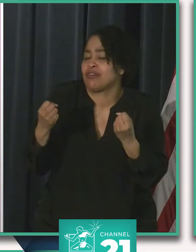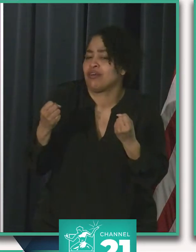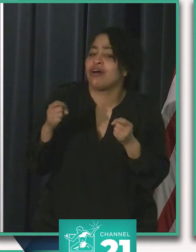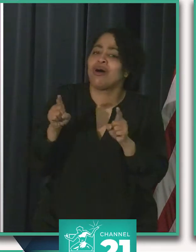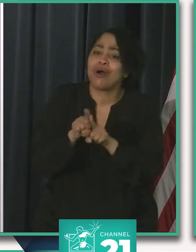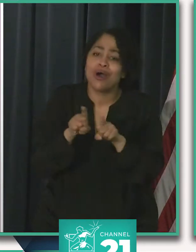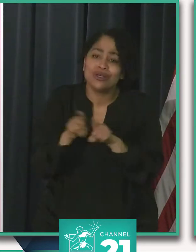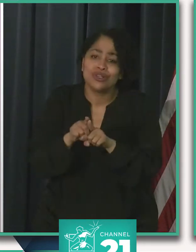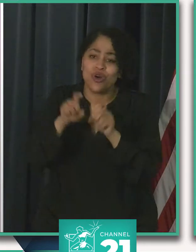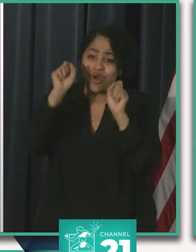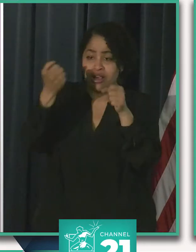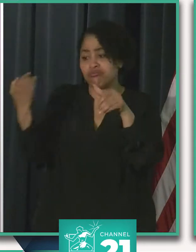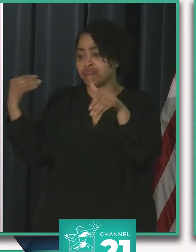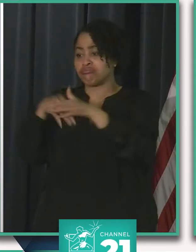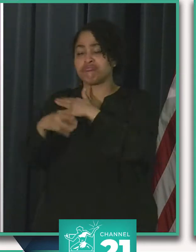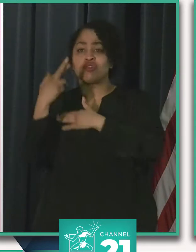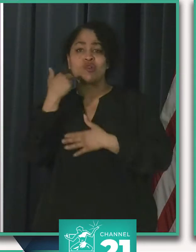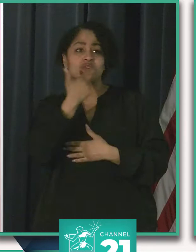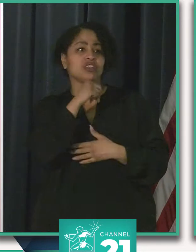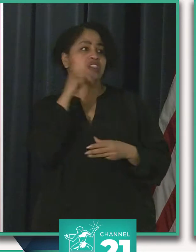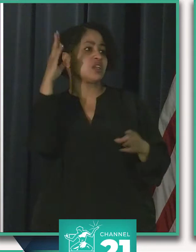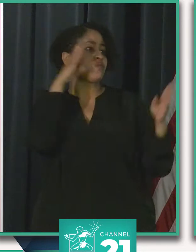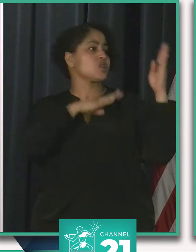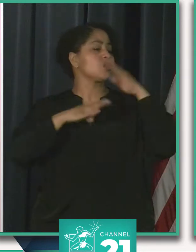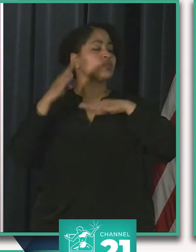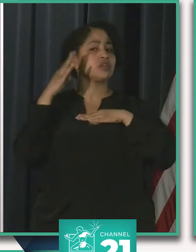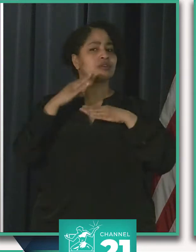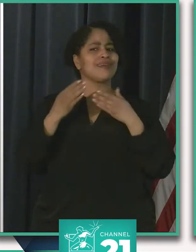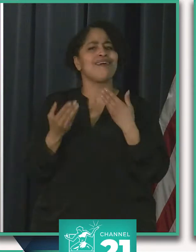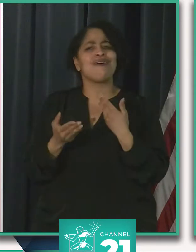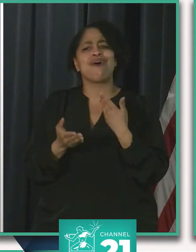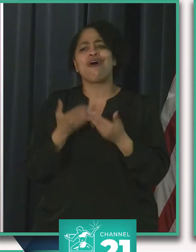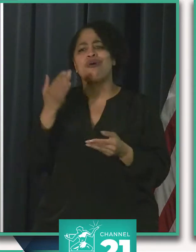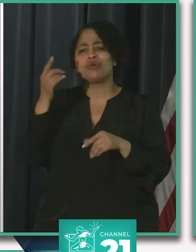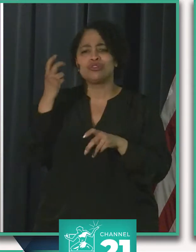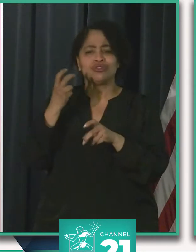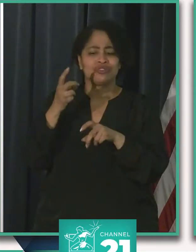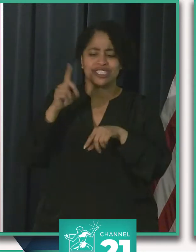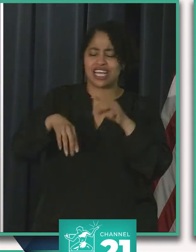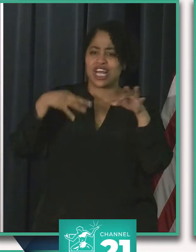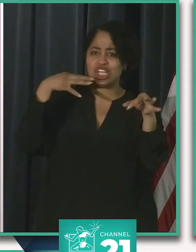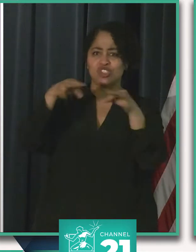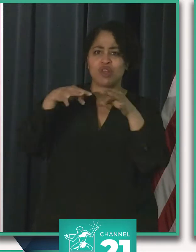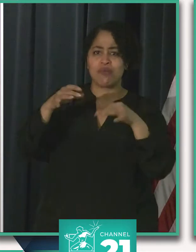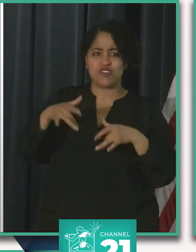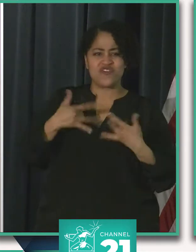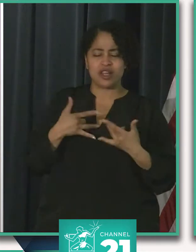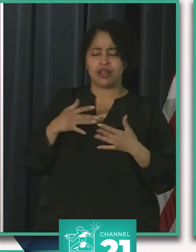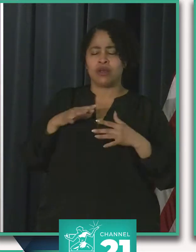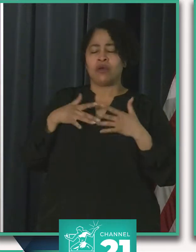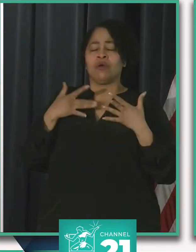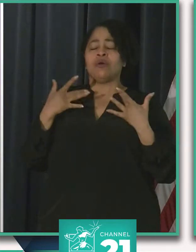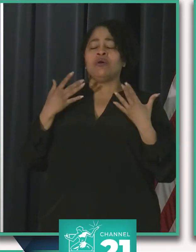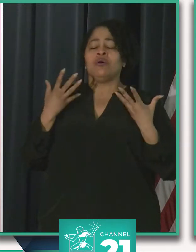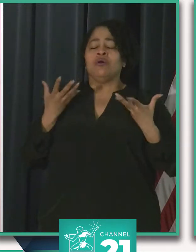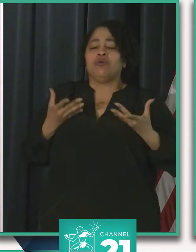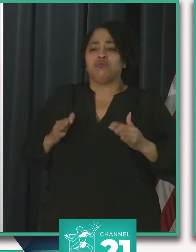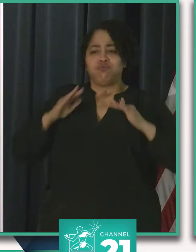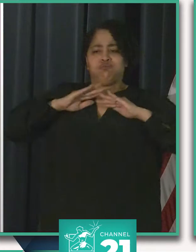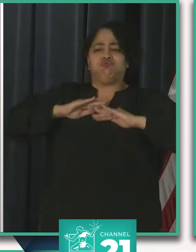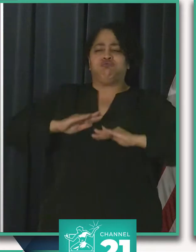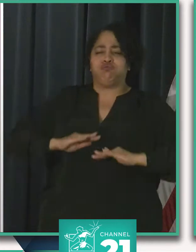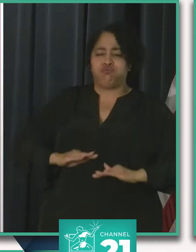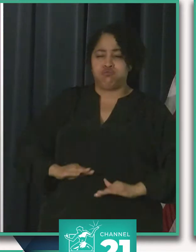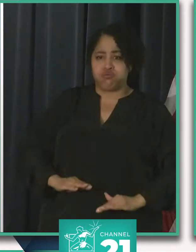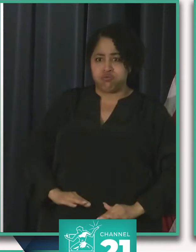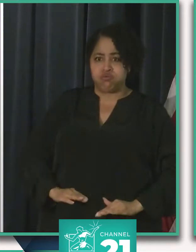I go out to a restaurant again and not have to worry? It is almost indescribable the relief you feel once you're fully vaccinated and